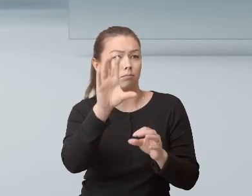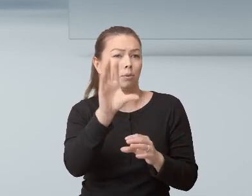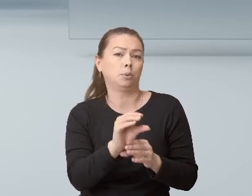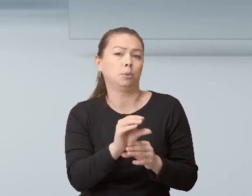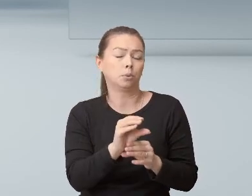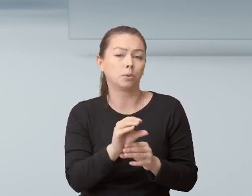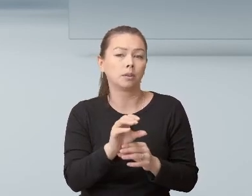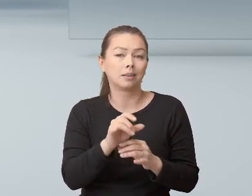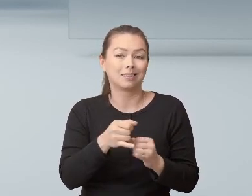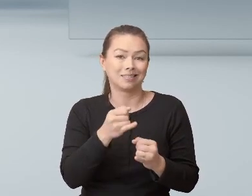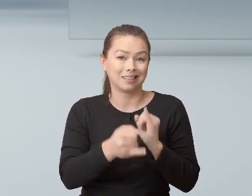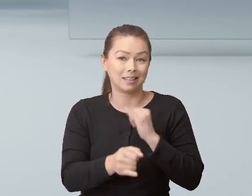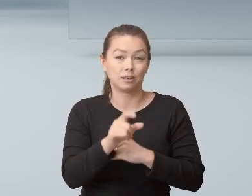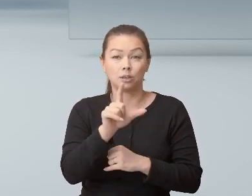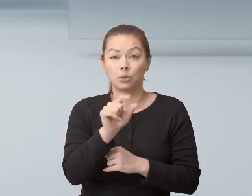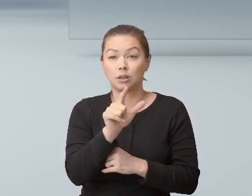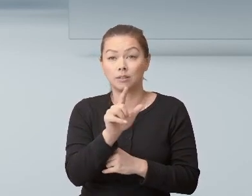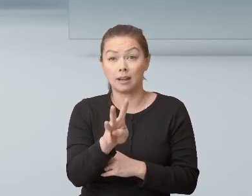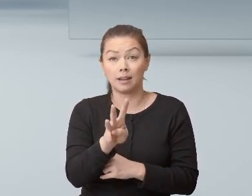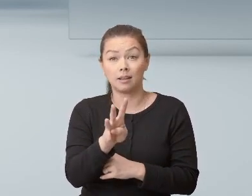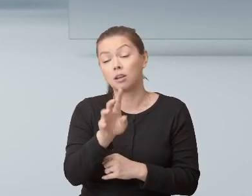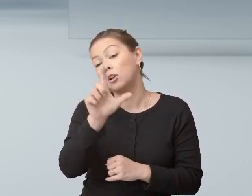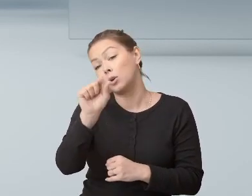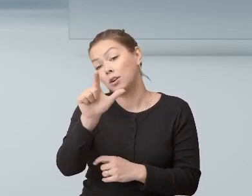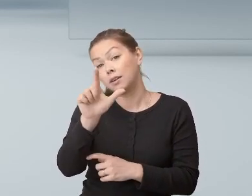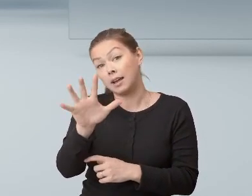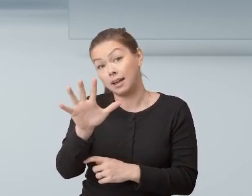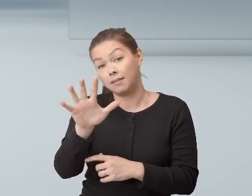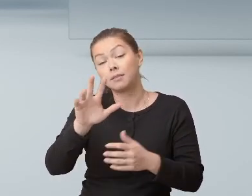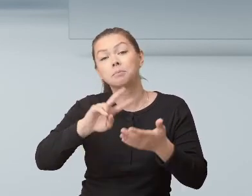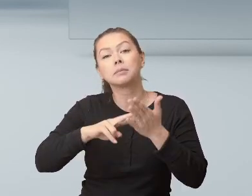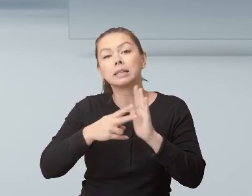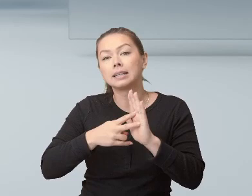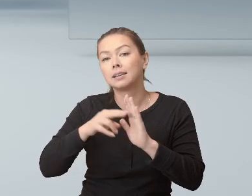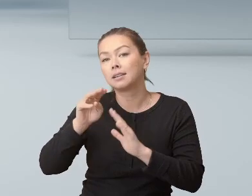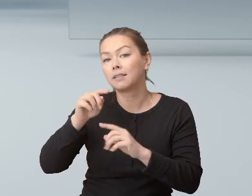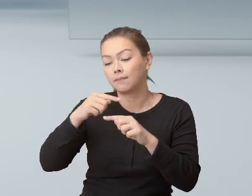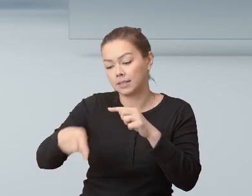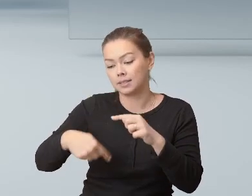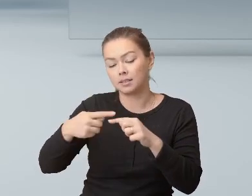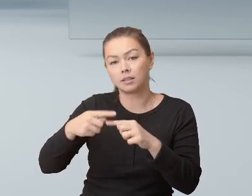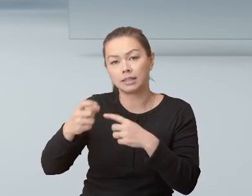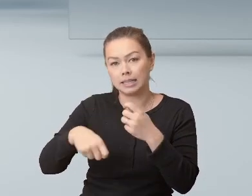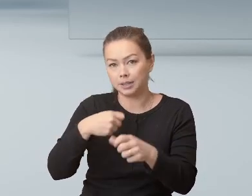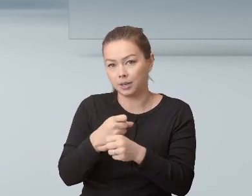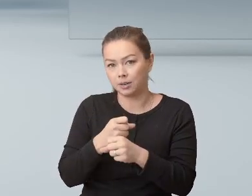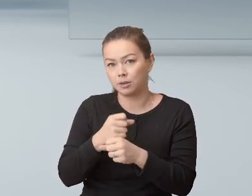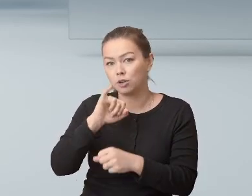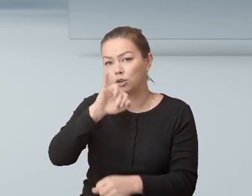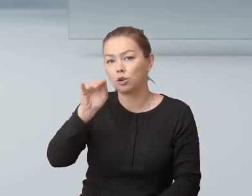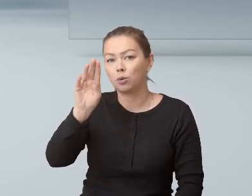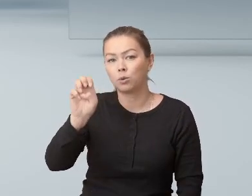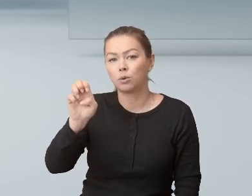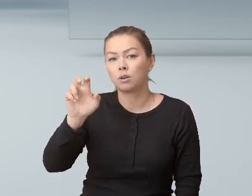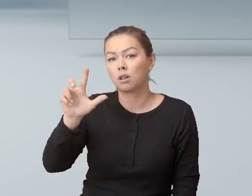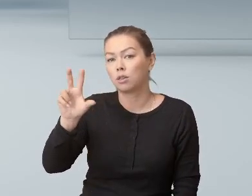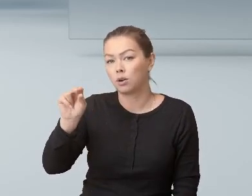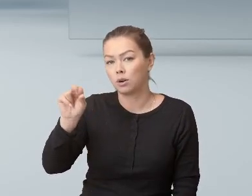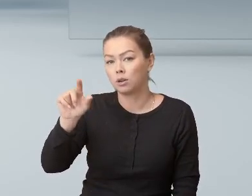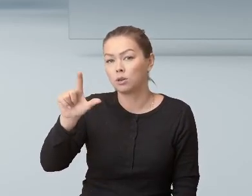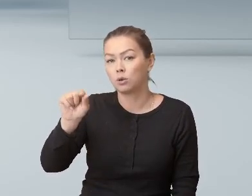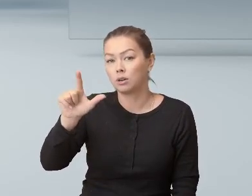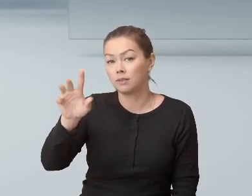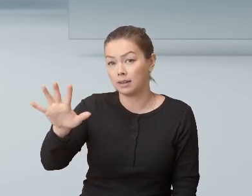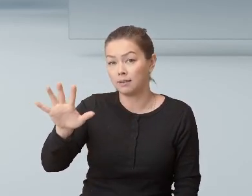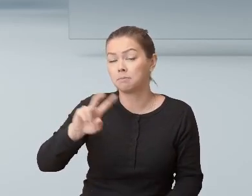fiscal year 2025, which is June 30th. There are no commitments on what discounts might be available after June 30th,